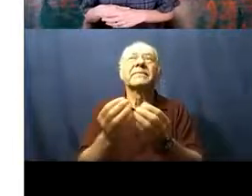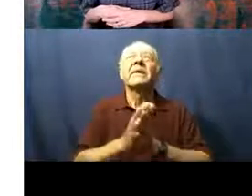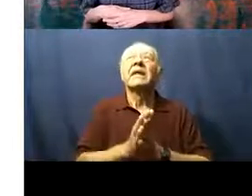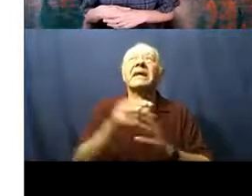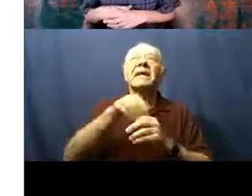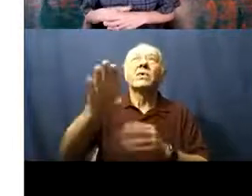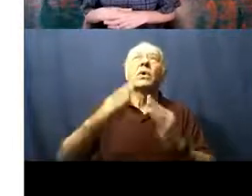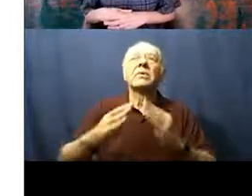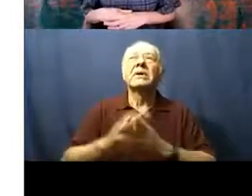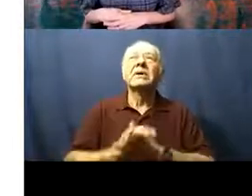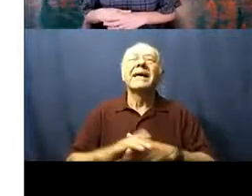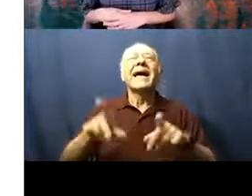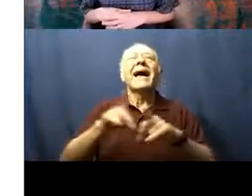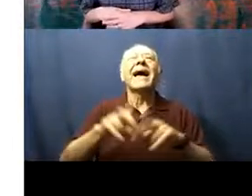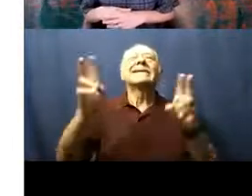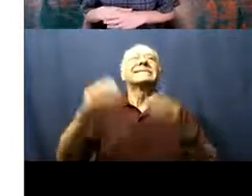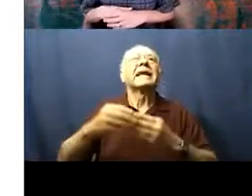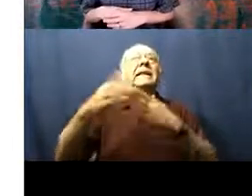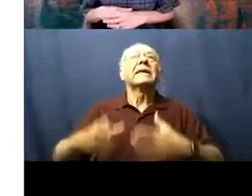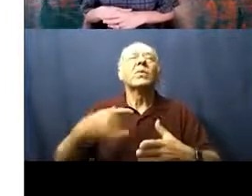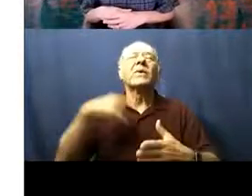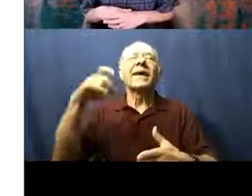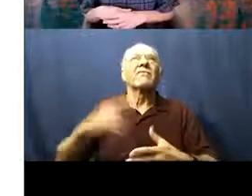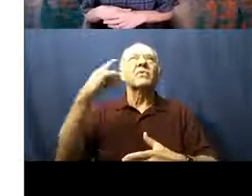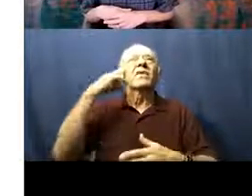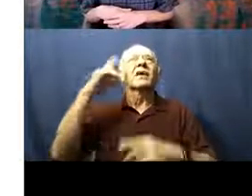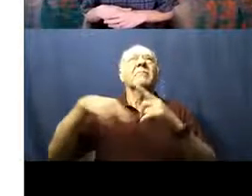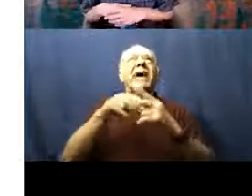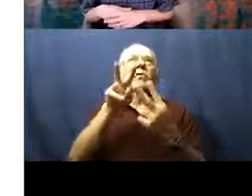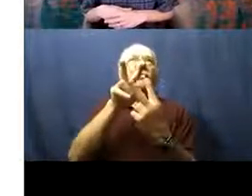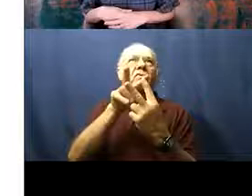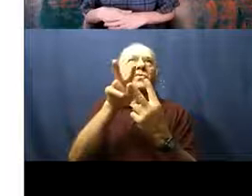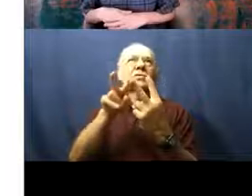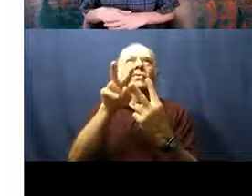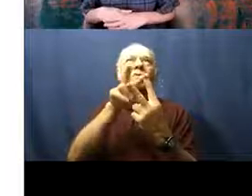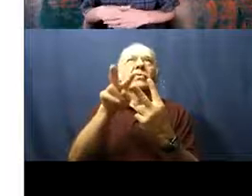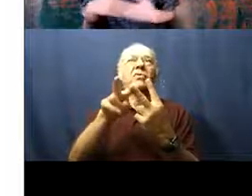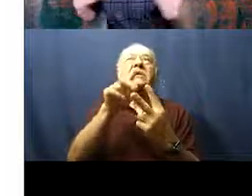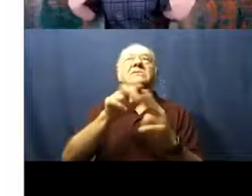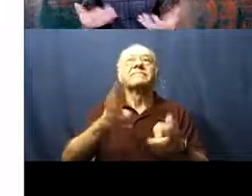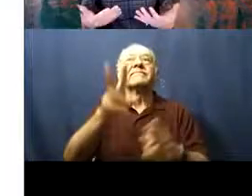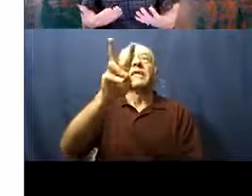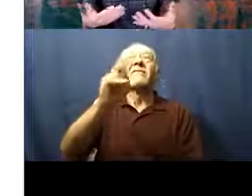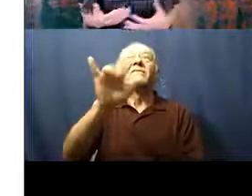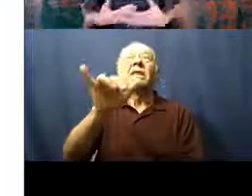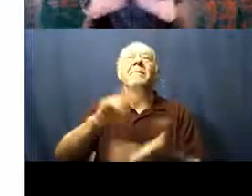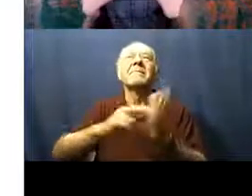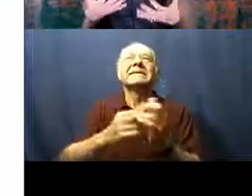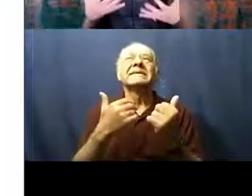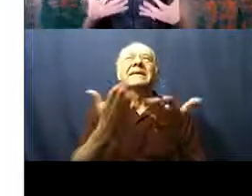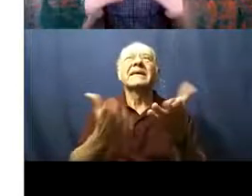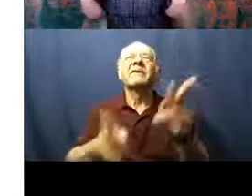your communities. As leaders, we have to think about those two things. Velocity is giving everybody